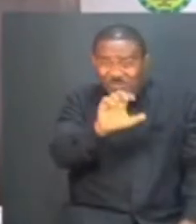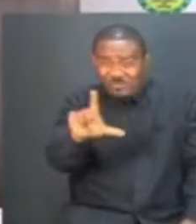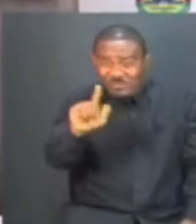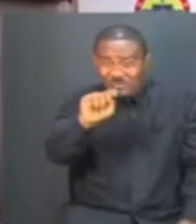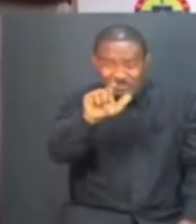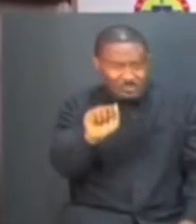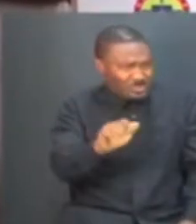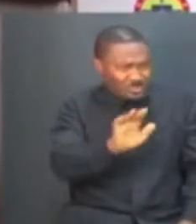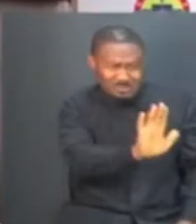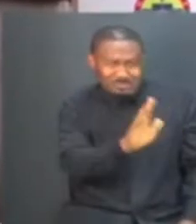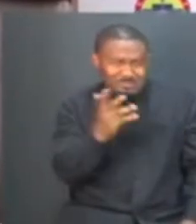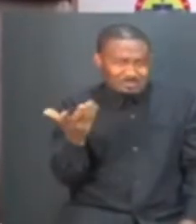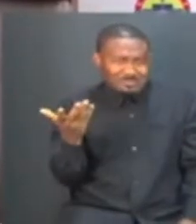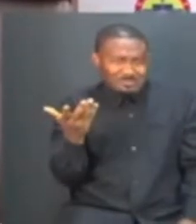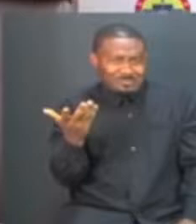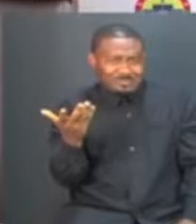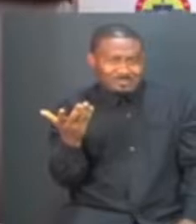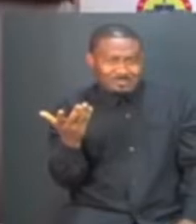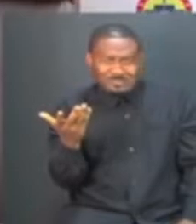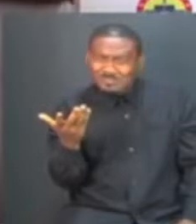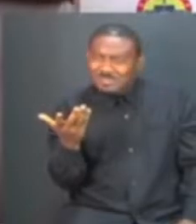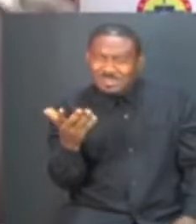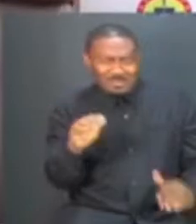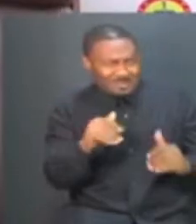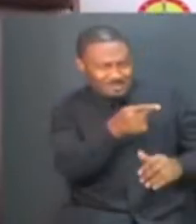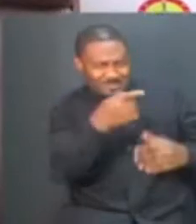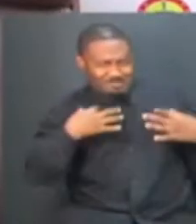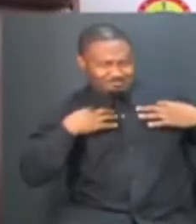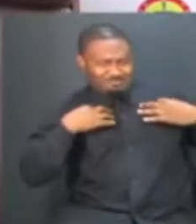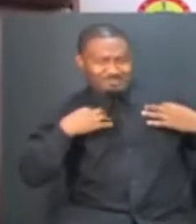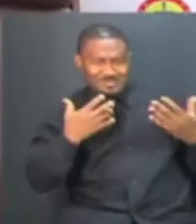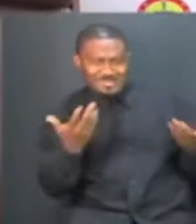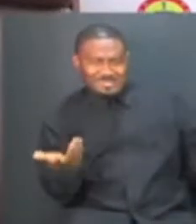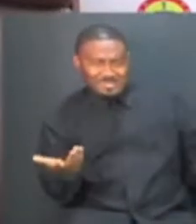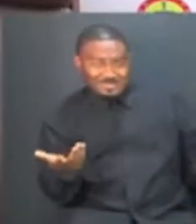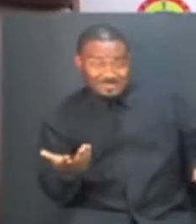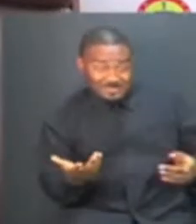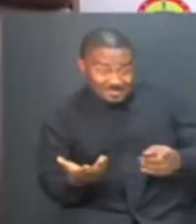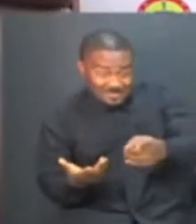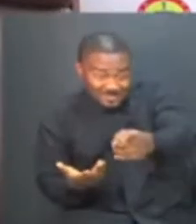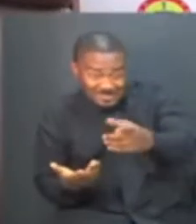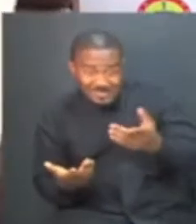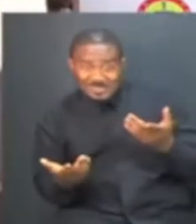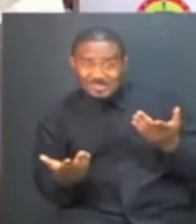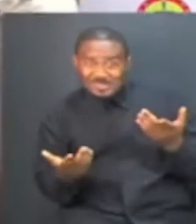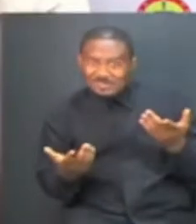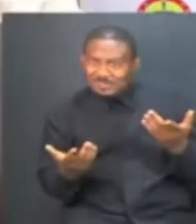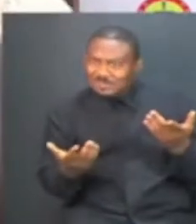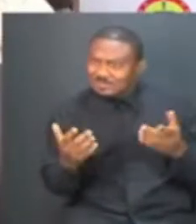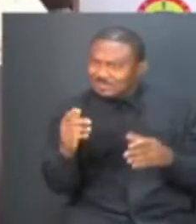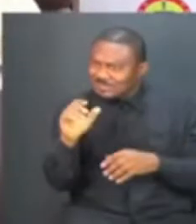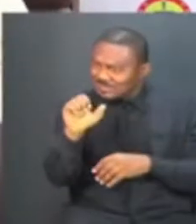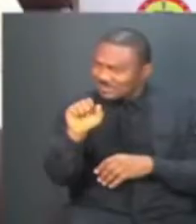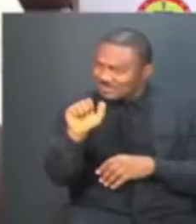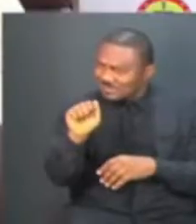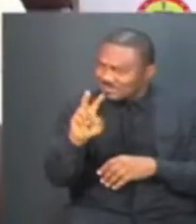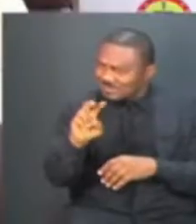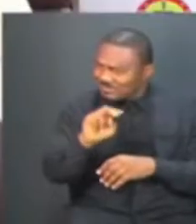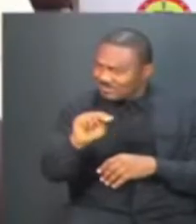how he's dressed. He's from Bono. Look at how he's dressed. Look at Zweda from Savannah. Look at how he's dressed. Ask your majority